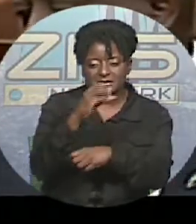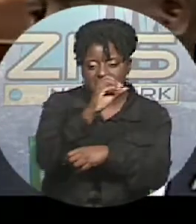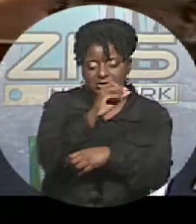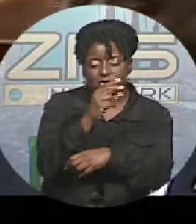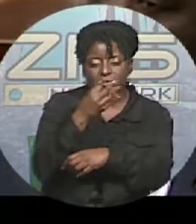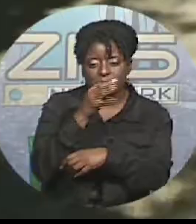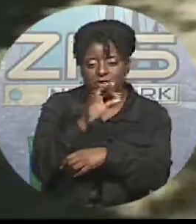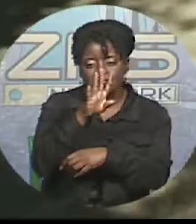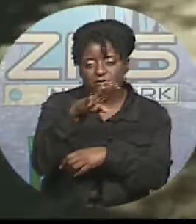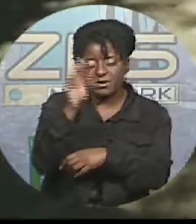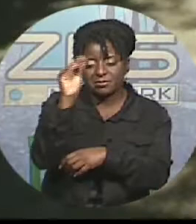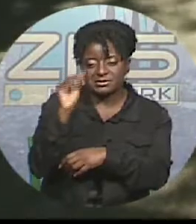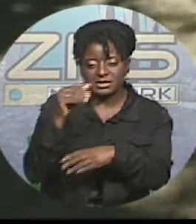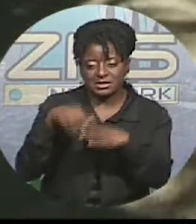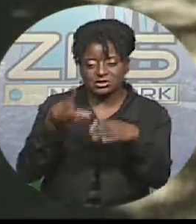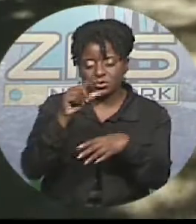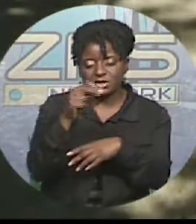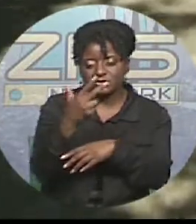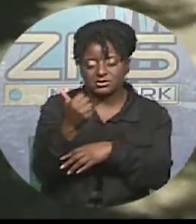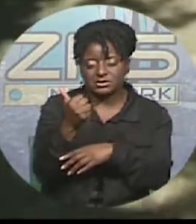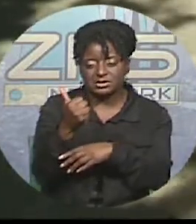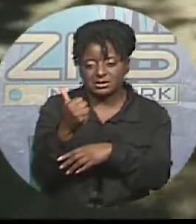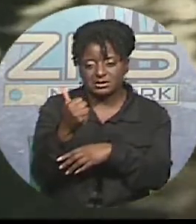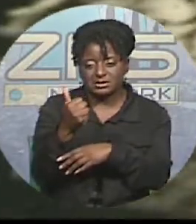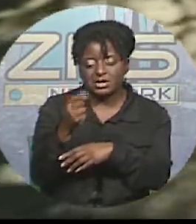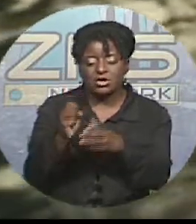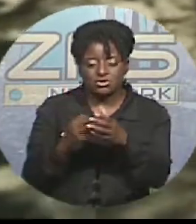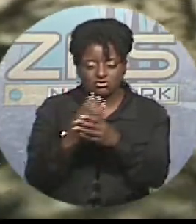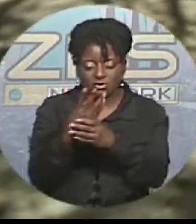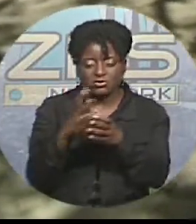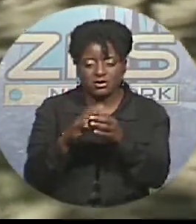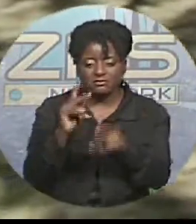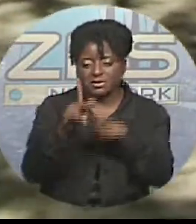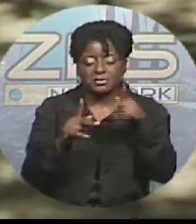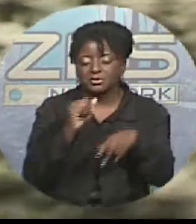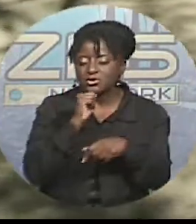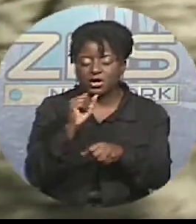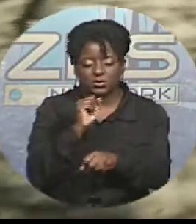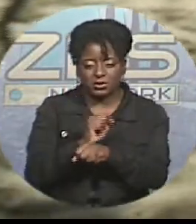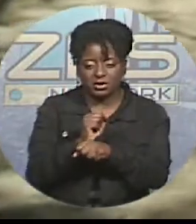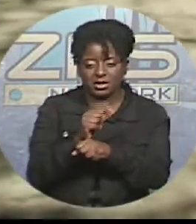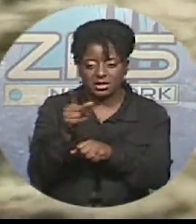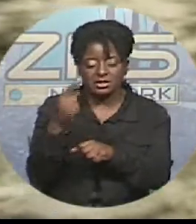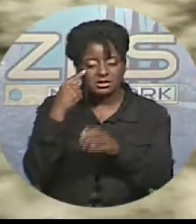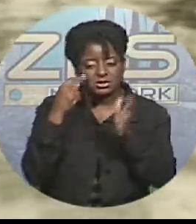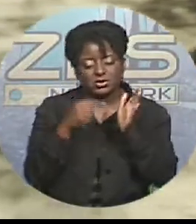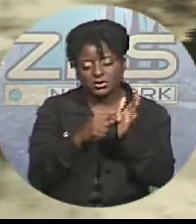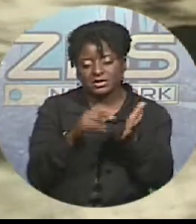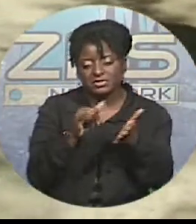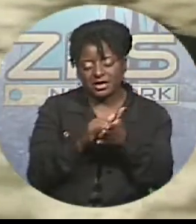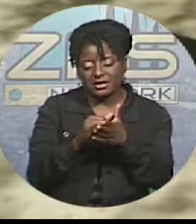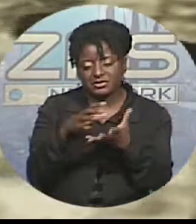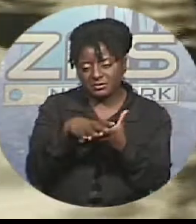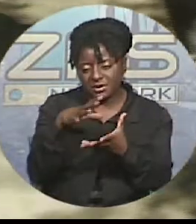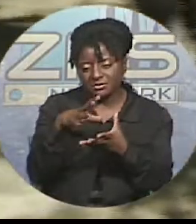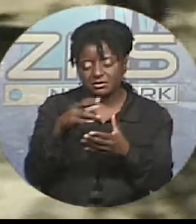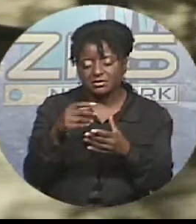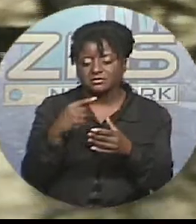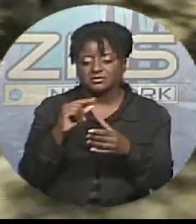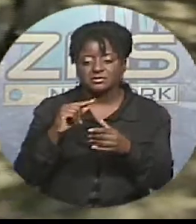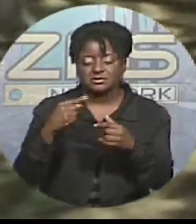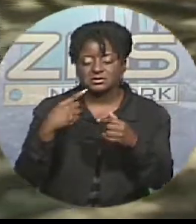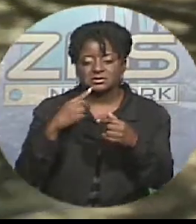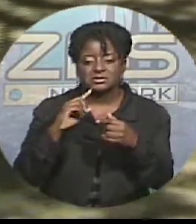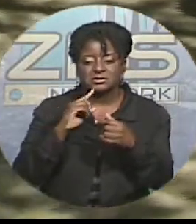2013. Speaking to the growth of unemployment, he noted that the amount of discouraged workers declined as many are now